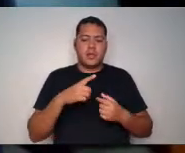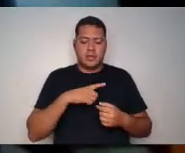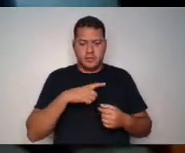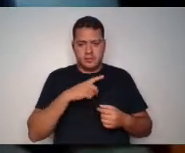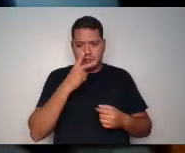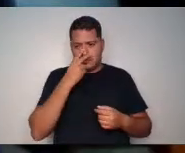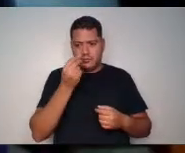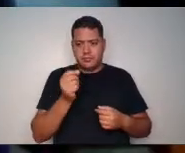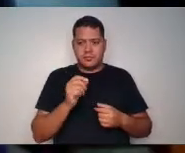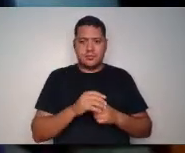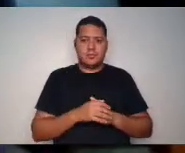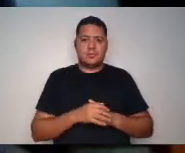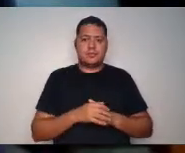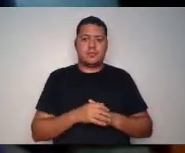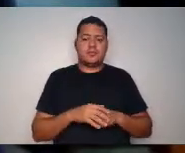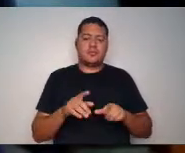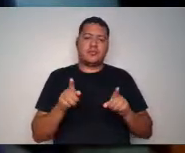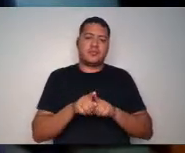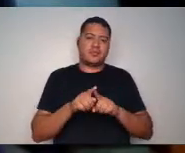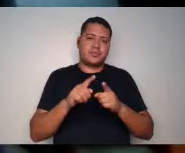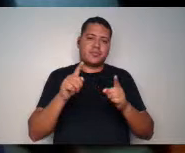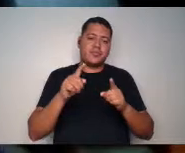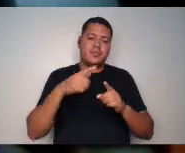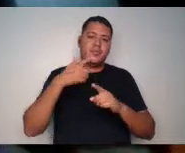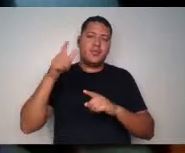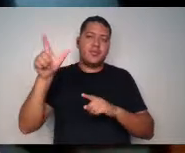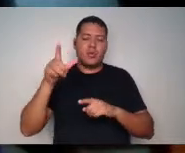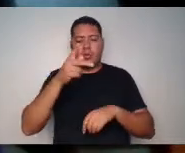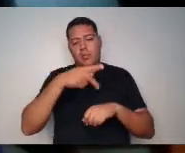the same surname.